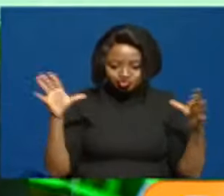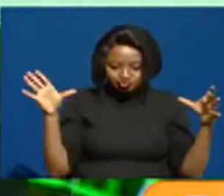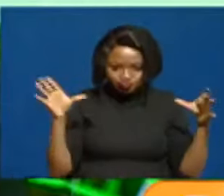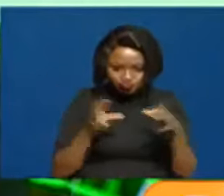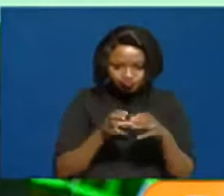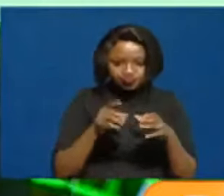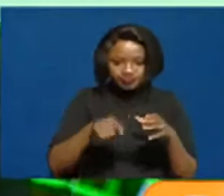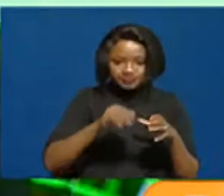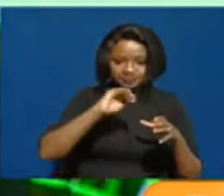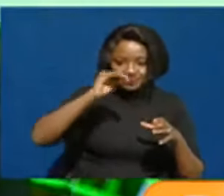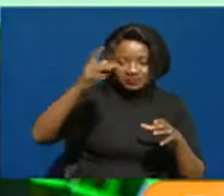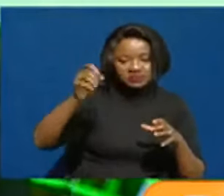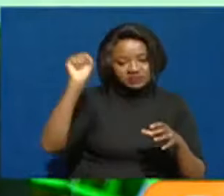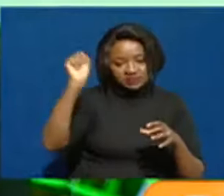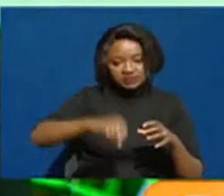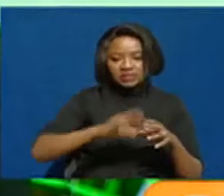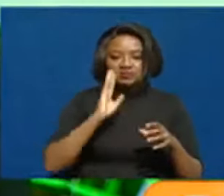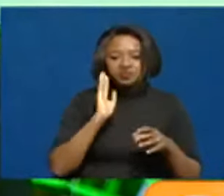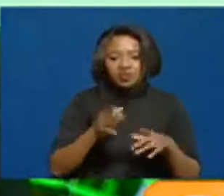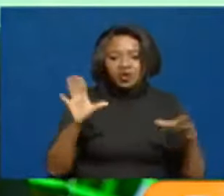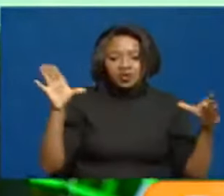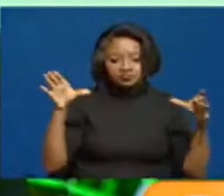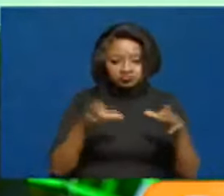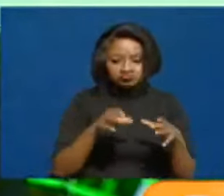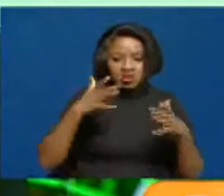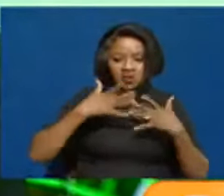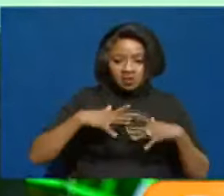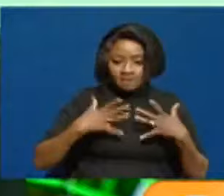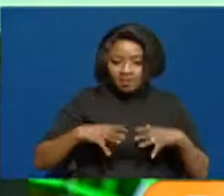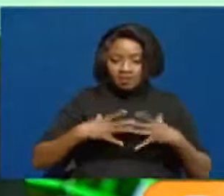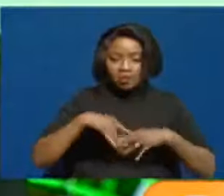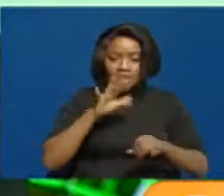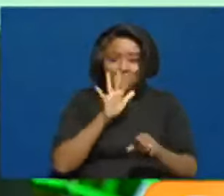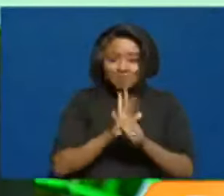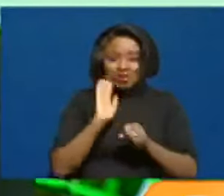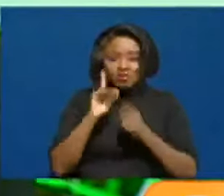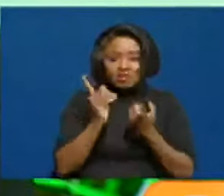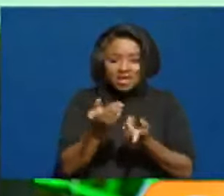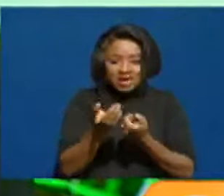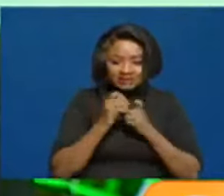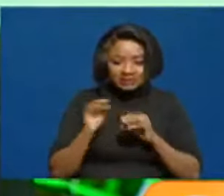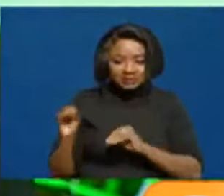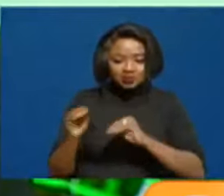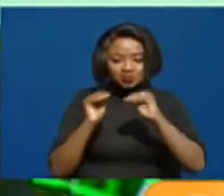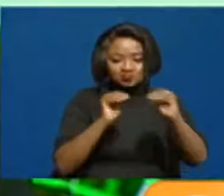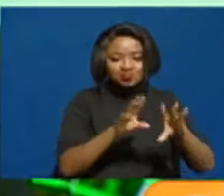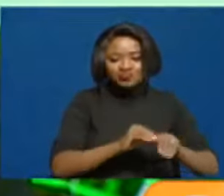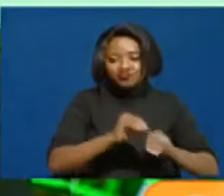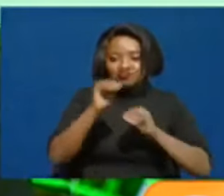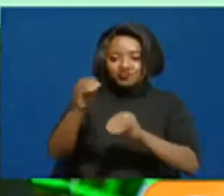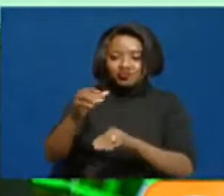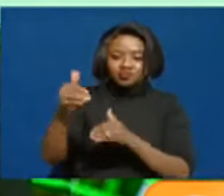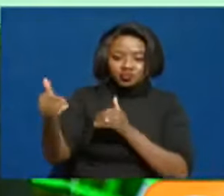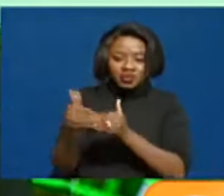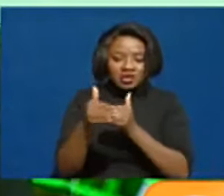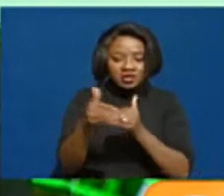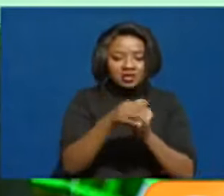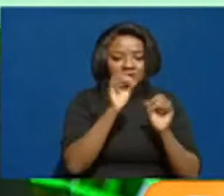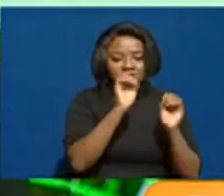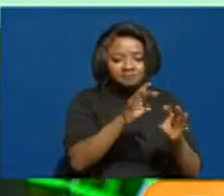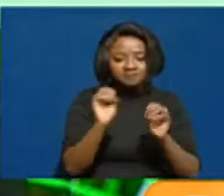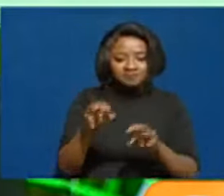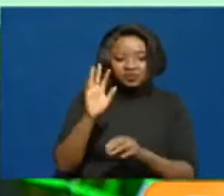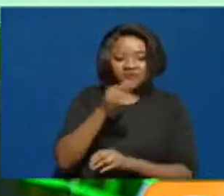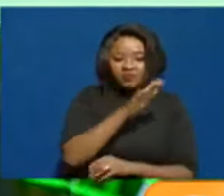because people will be attracted to move to the nearest municipality from where they come from, the